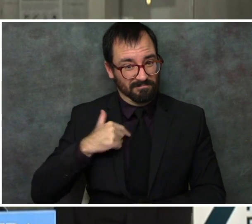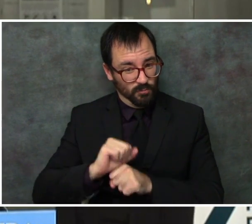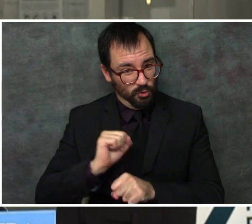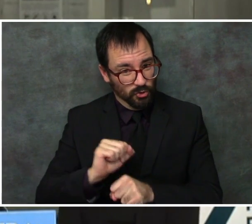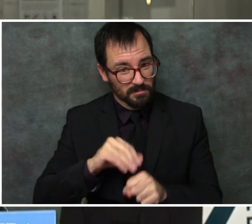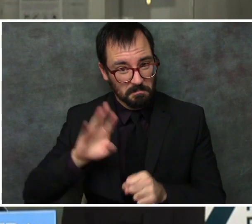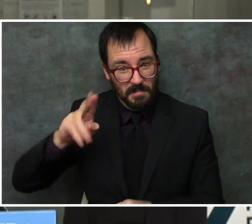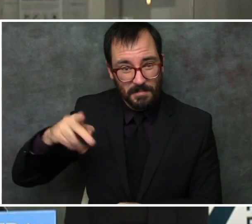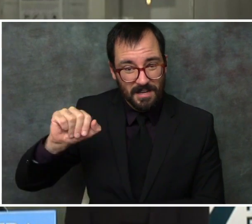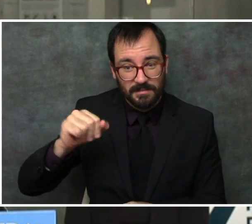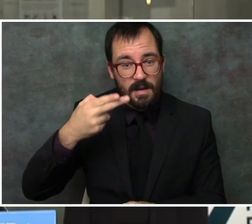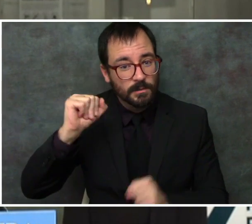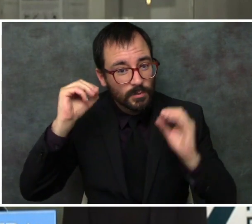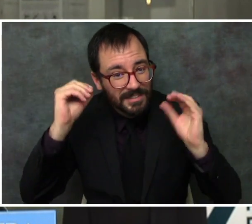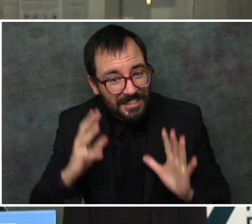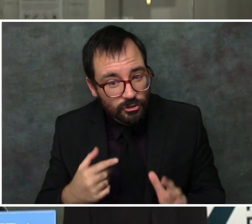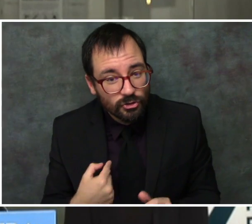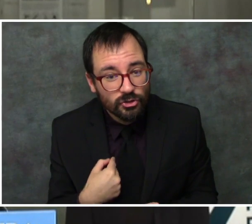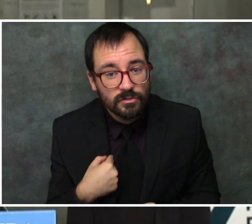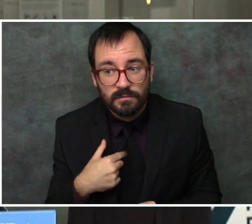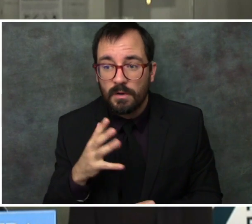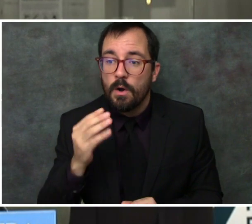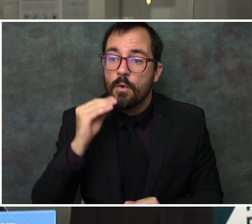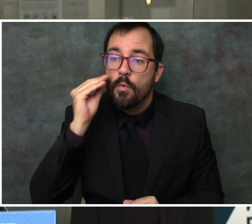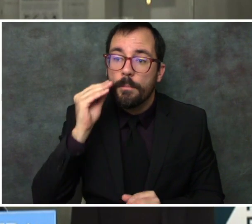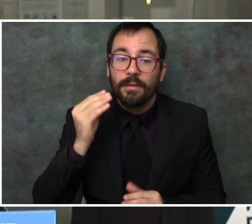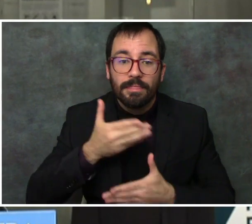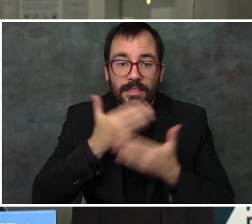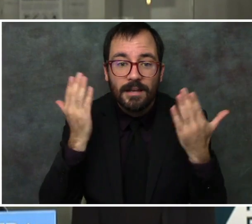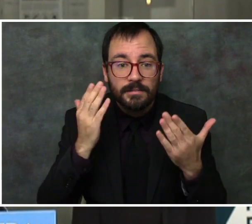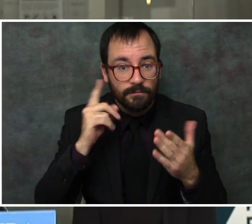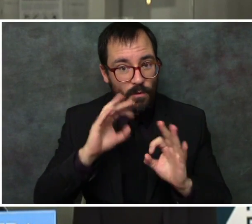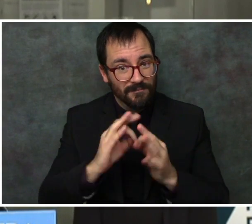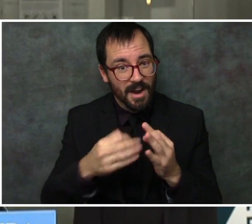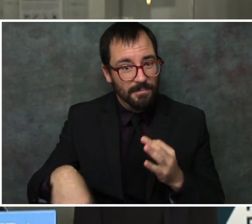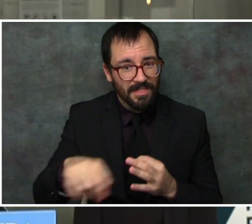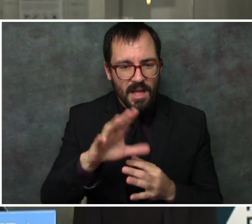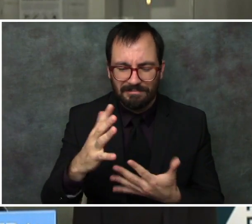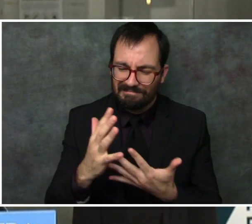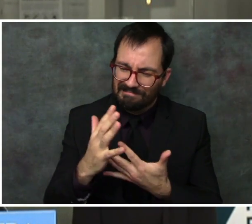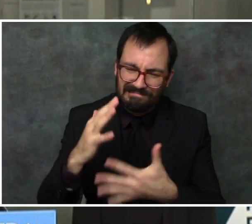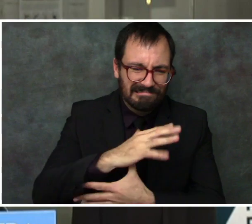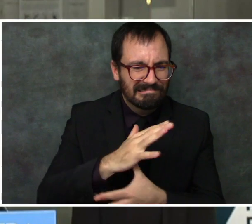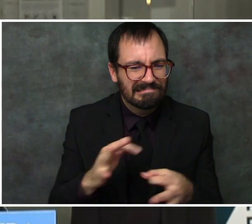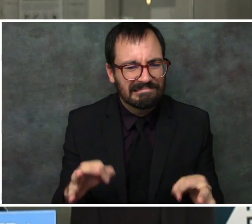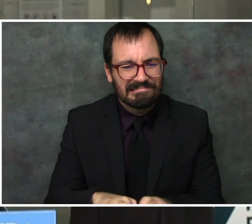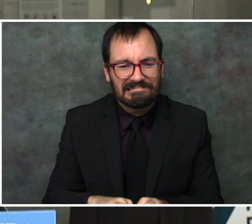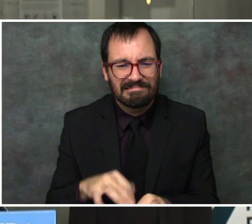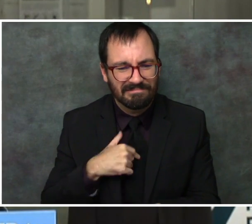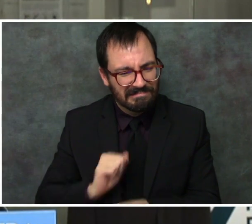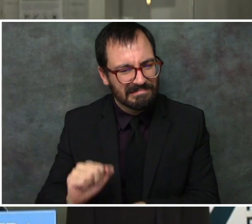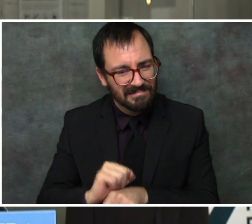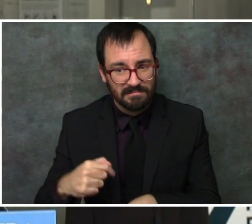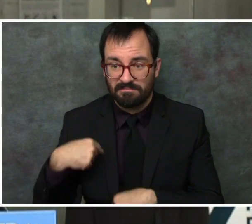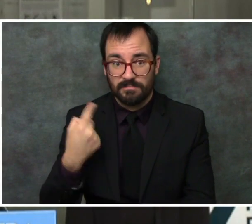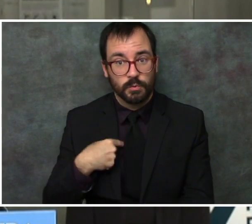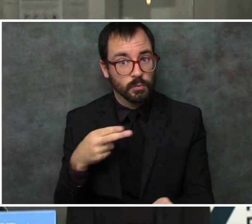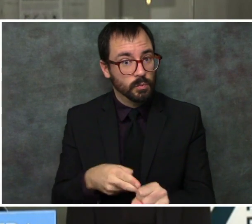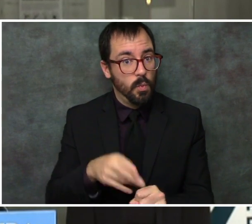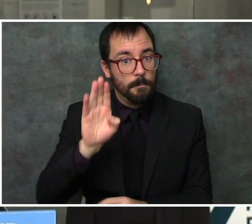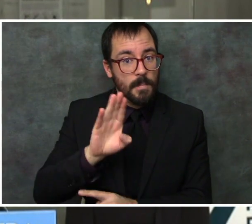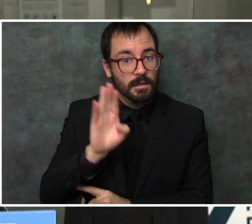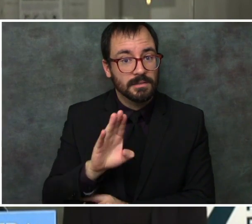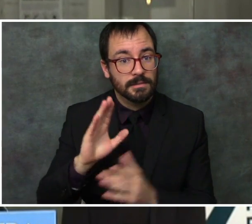been one of my top priorities since joining the Boston City Council. Through my time on the Council, the Mayor and his administration have been a